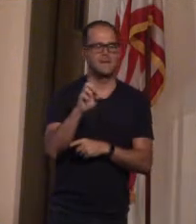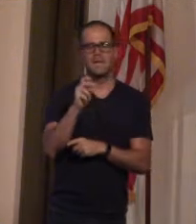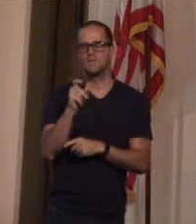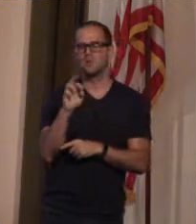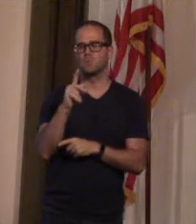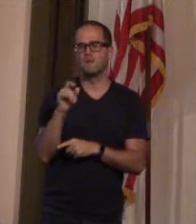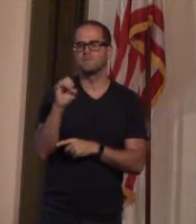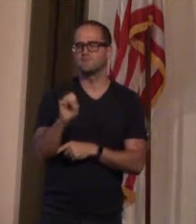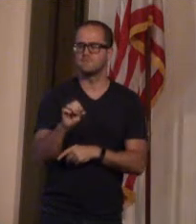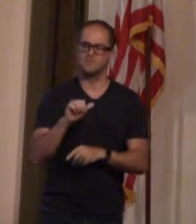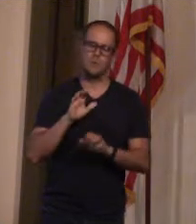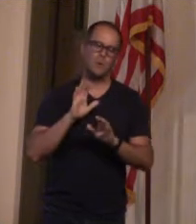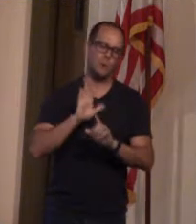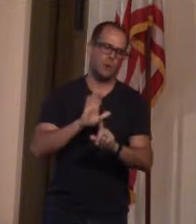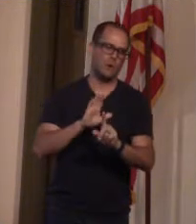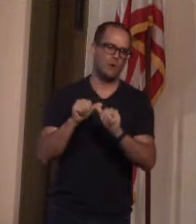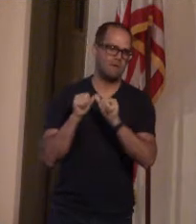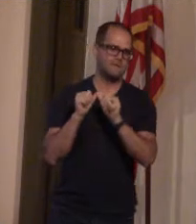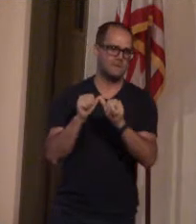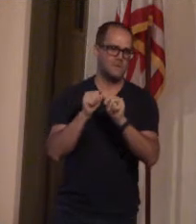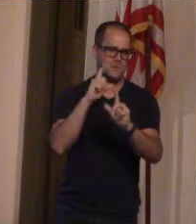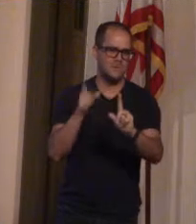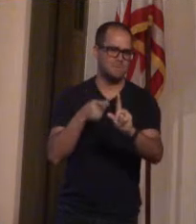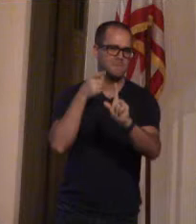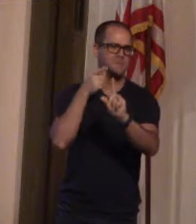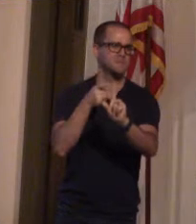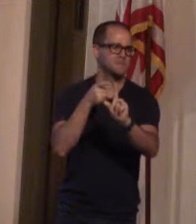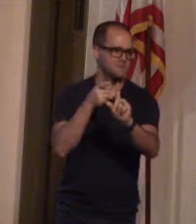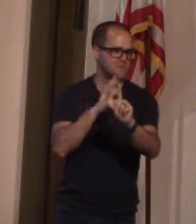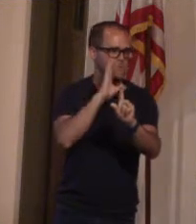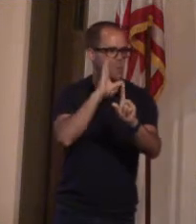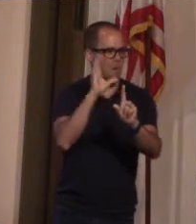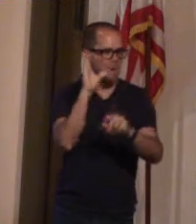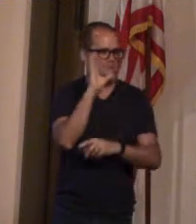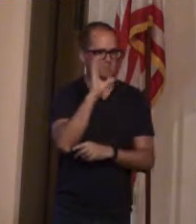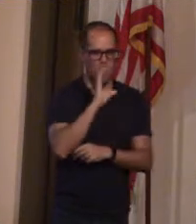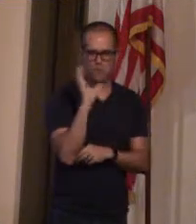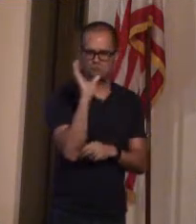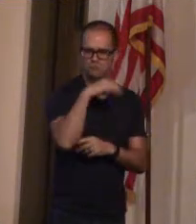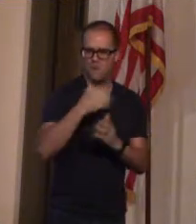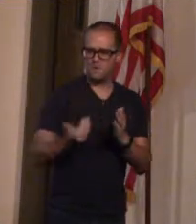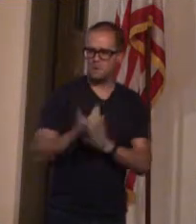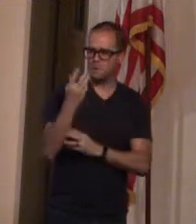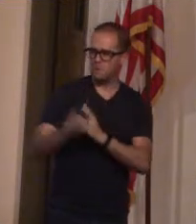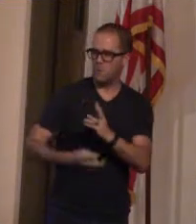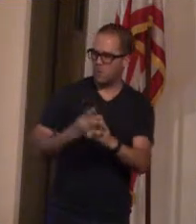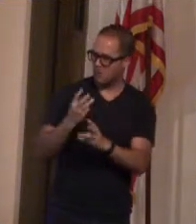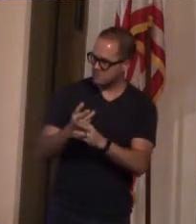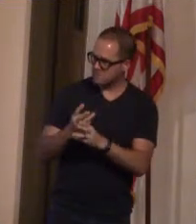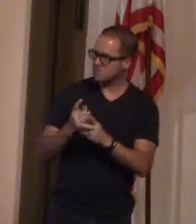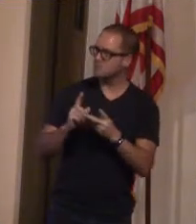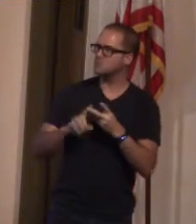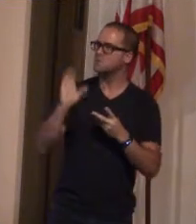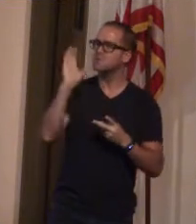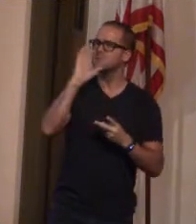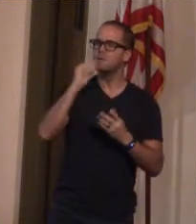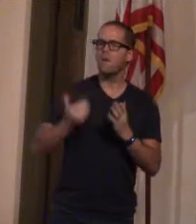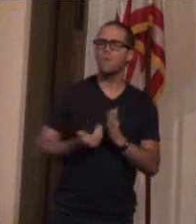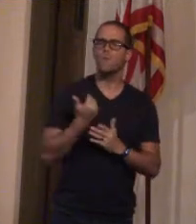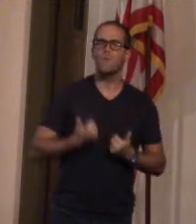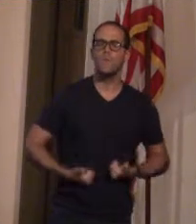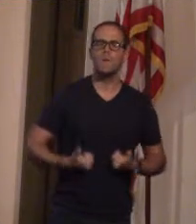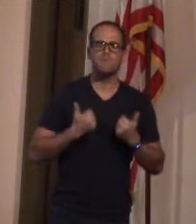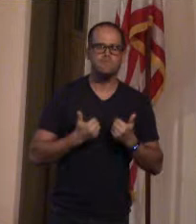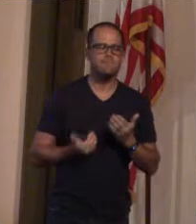Space, the final frontier. These are the voyages of the Starship Enterprise, her